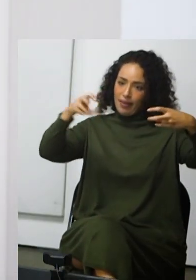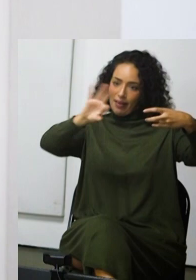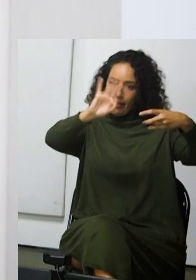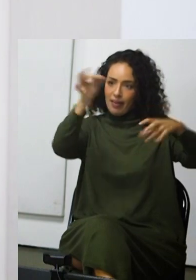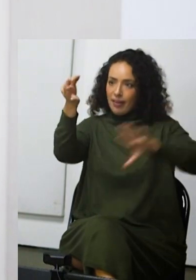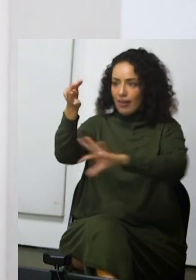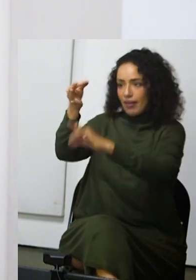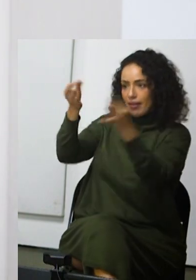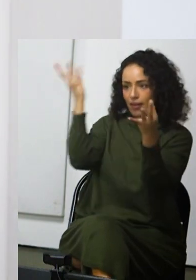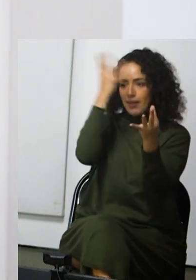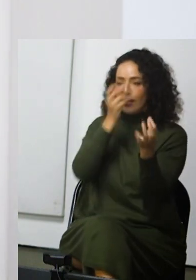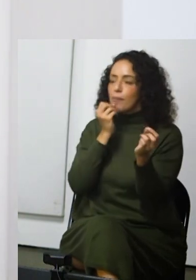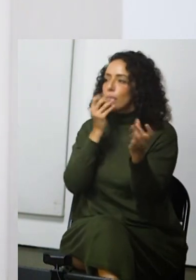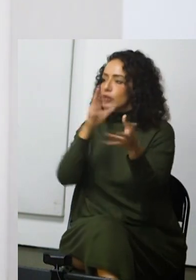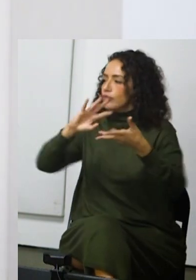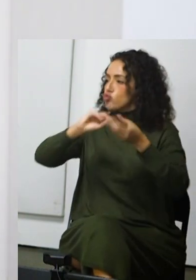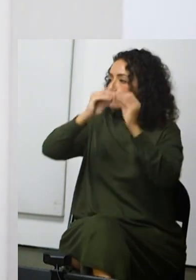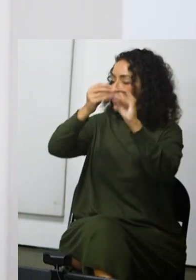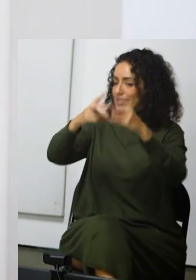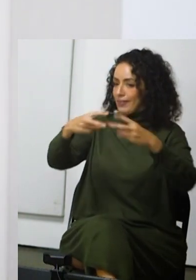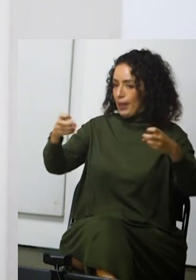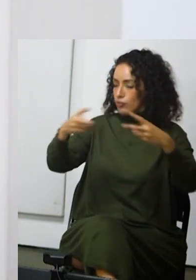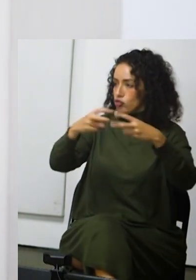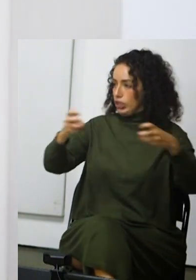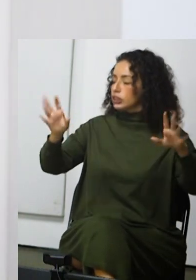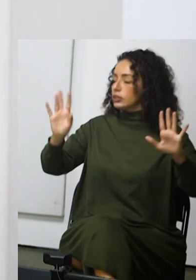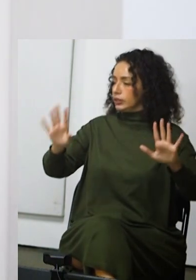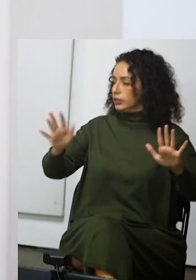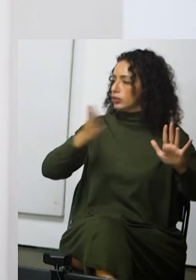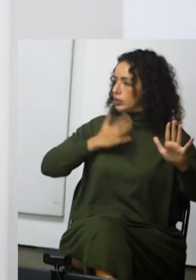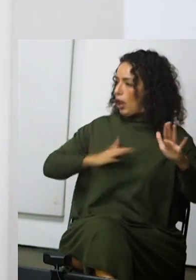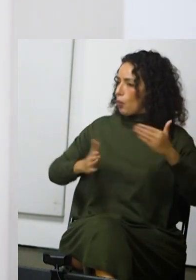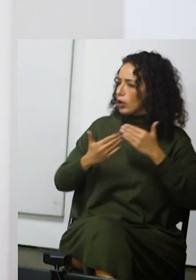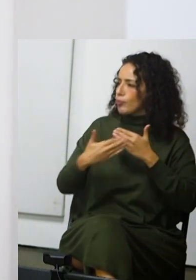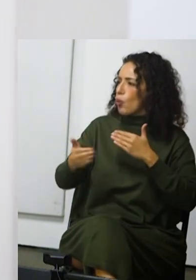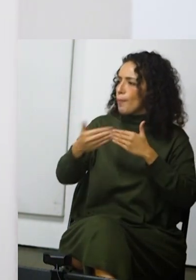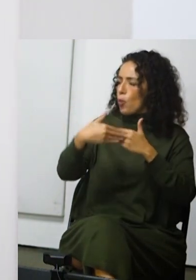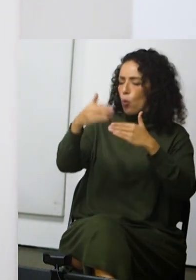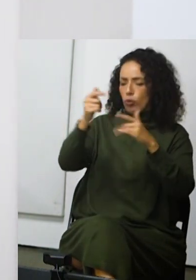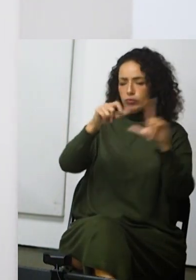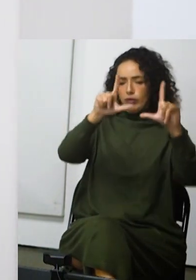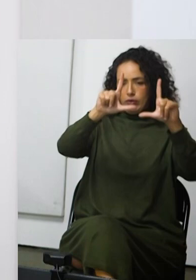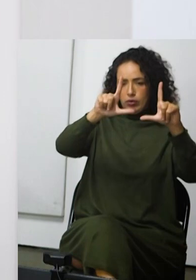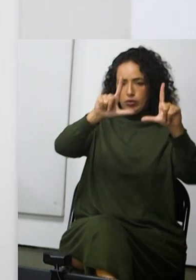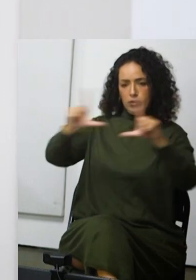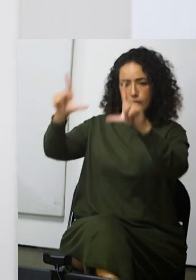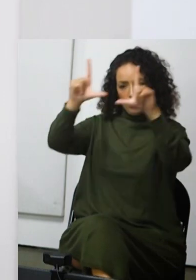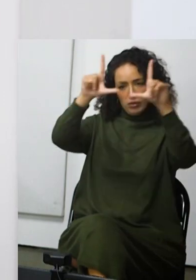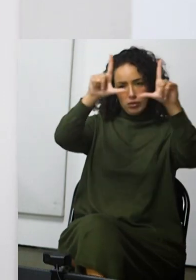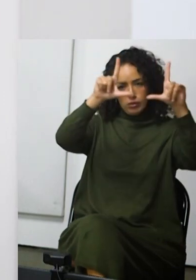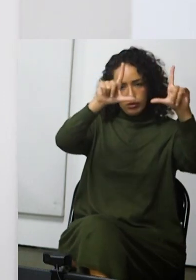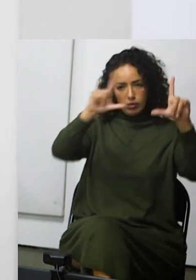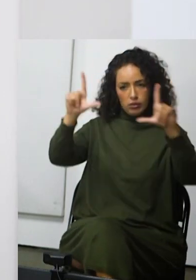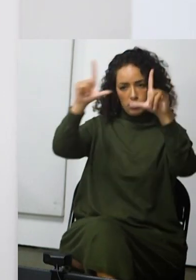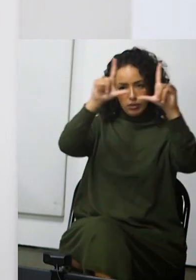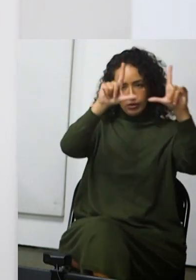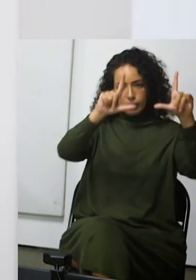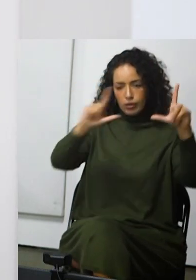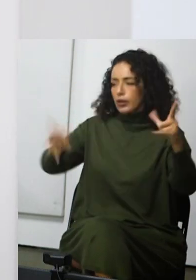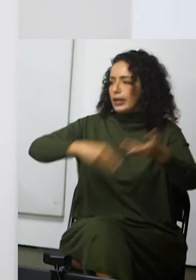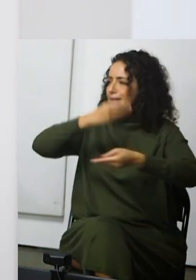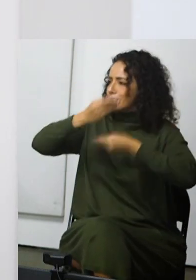and creative caption. So I'm hoping I will be able to make more of the moving image in the future to kind of promote the use of the